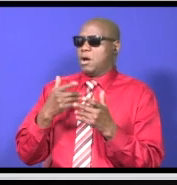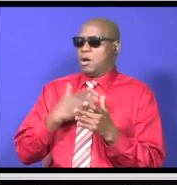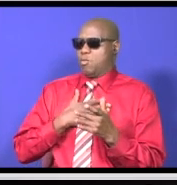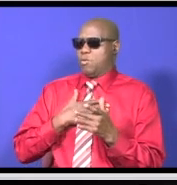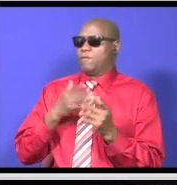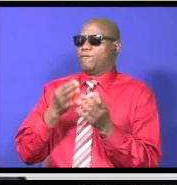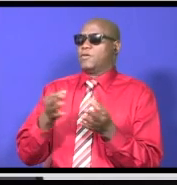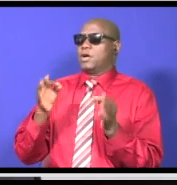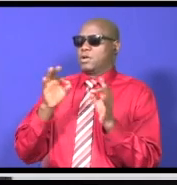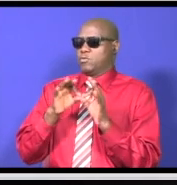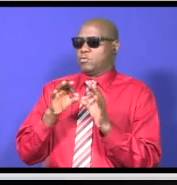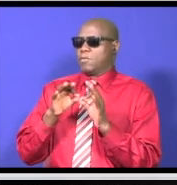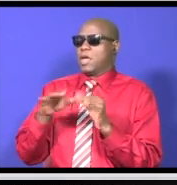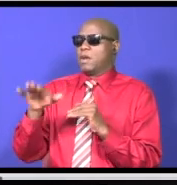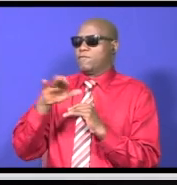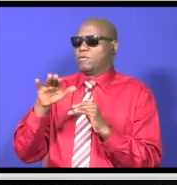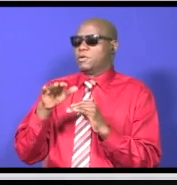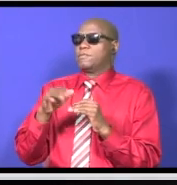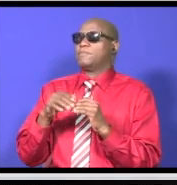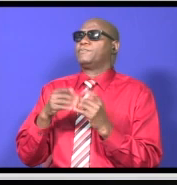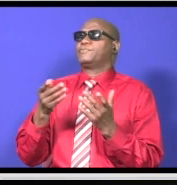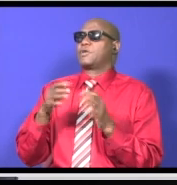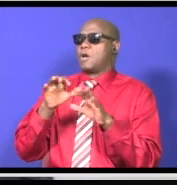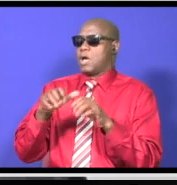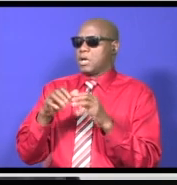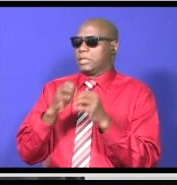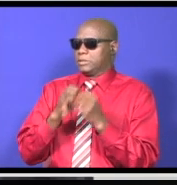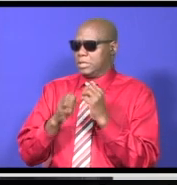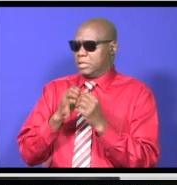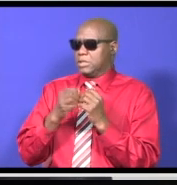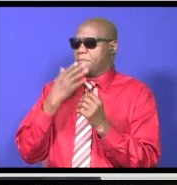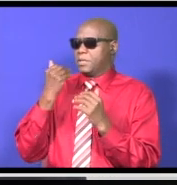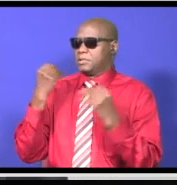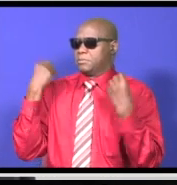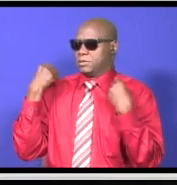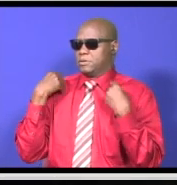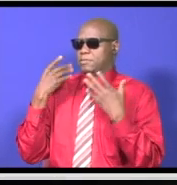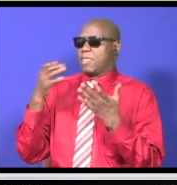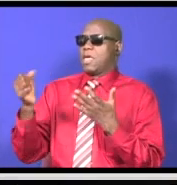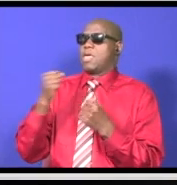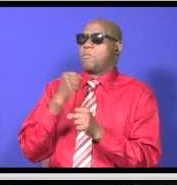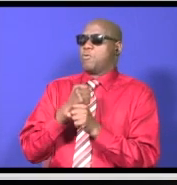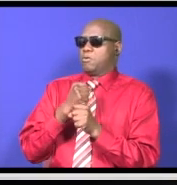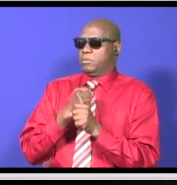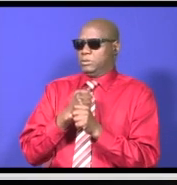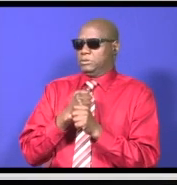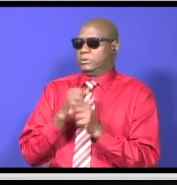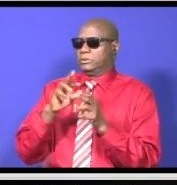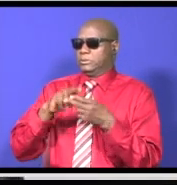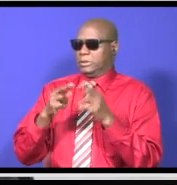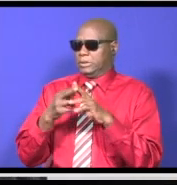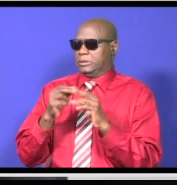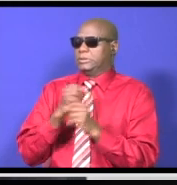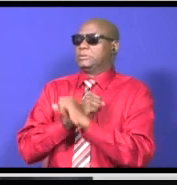Environmental stewardship, agri-science, agri-tech best practice, employment standards, best practice food safety